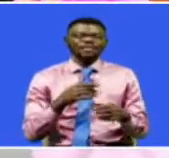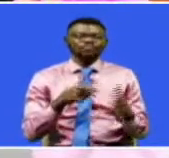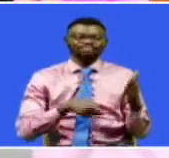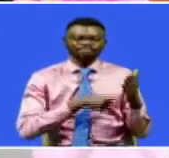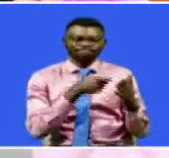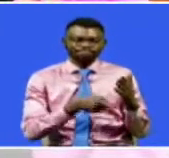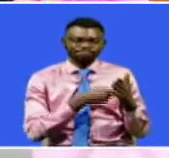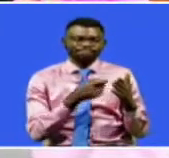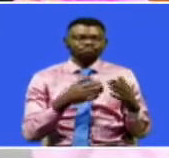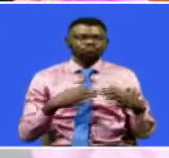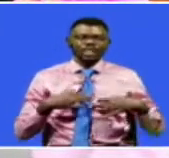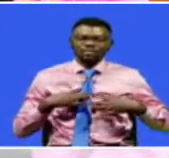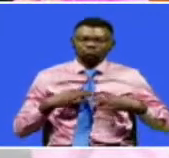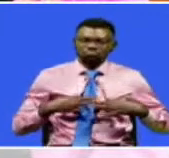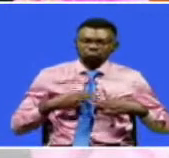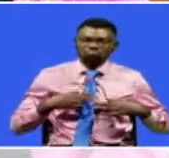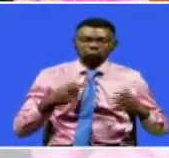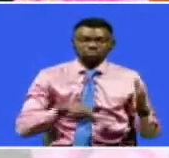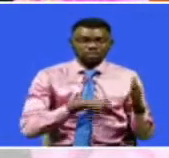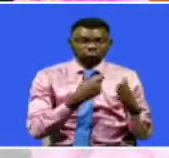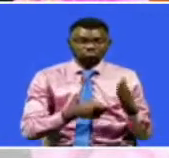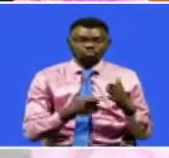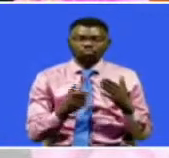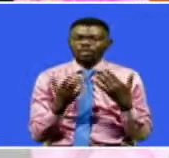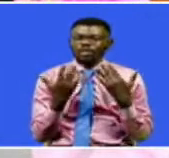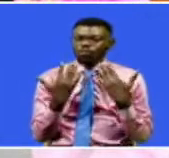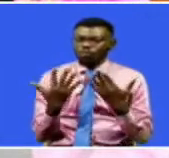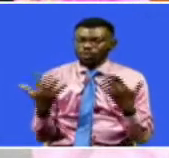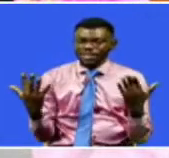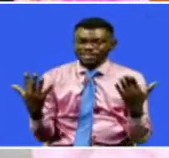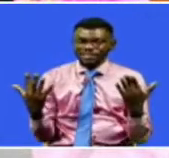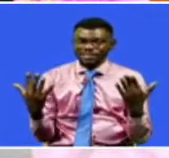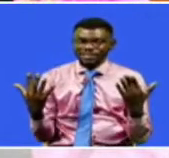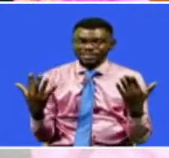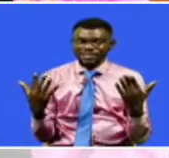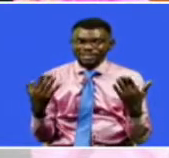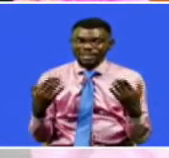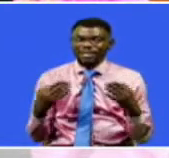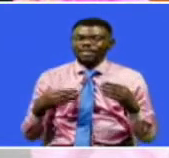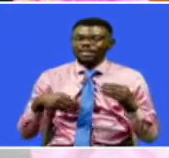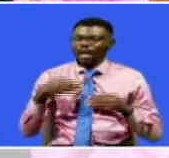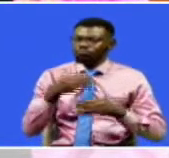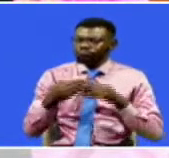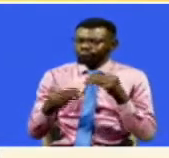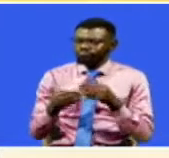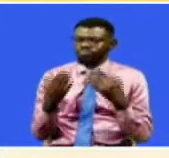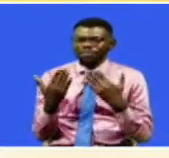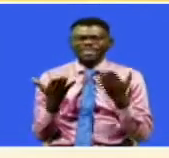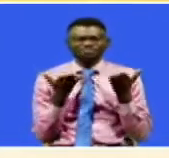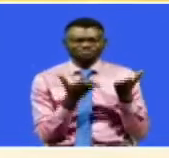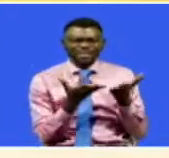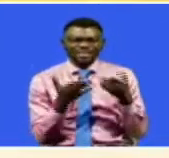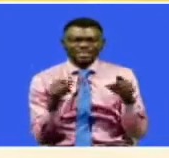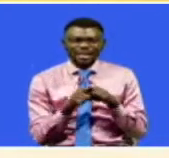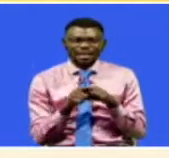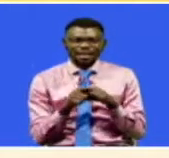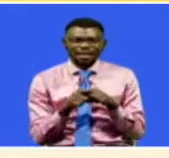our textile industry, our products of construction products industry.